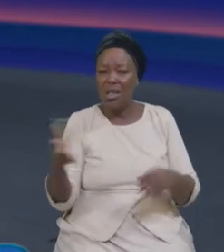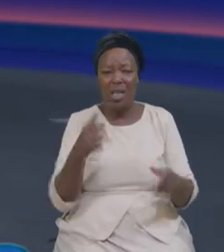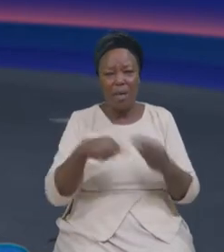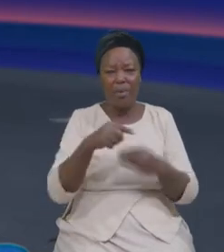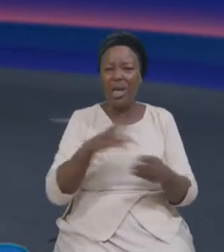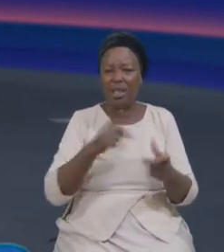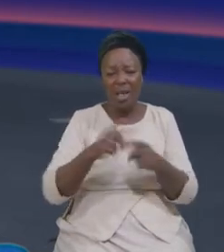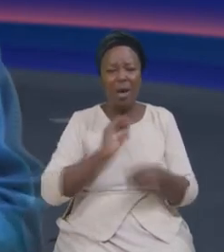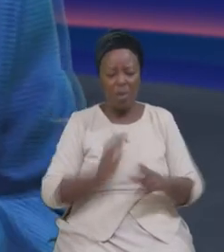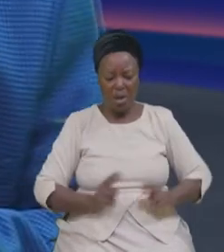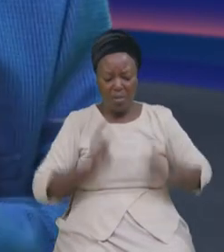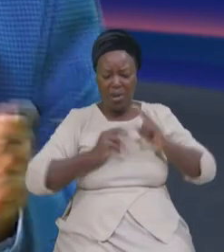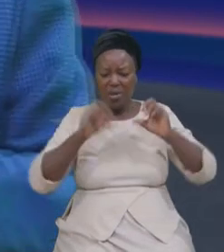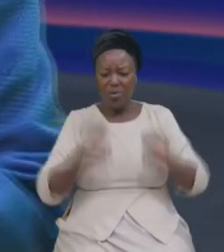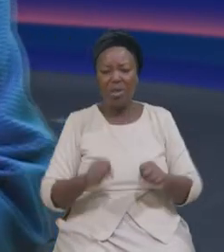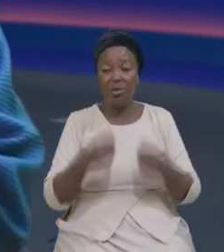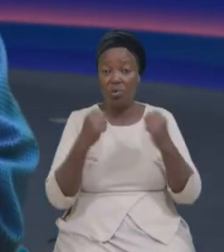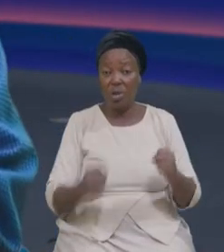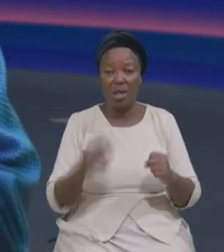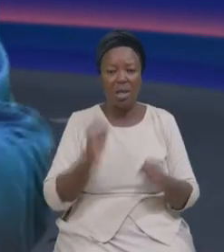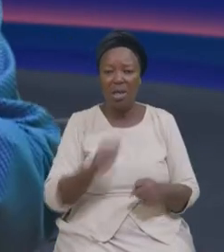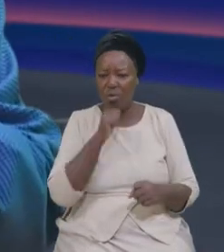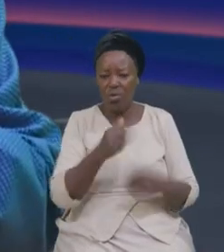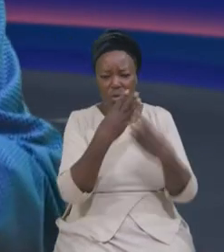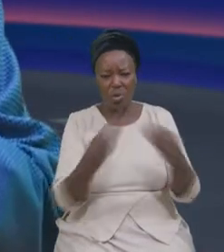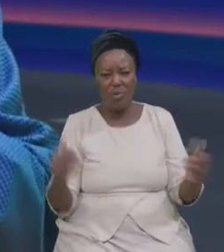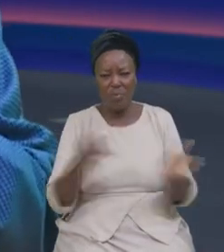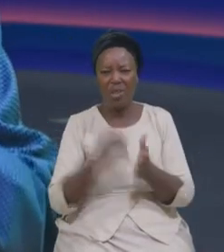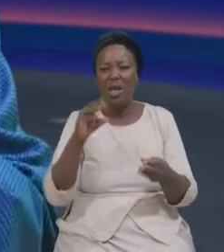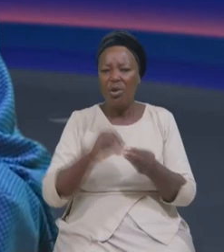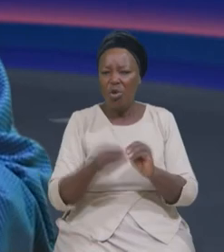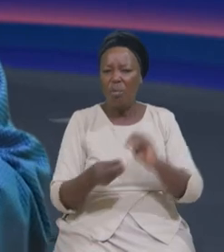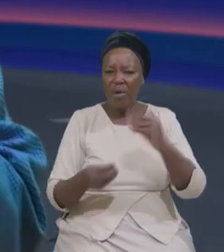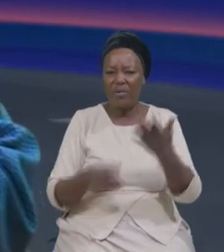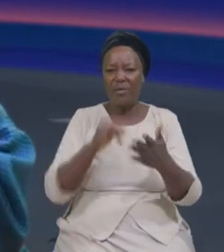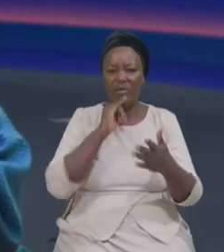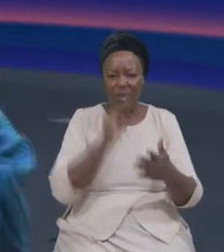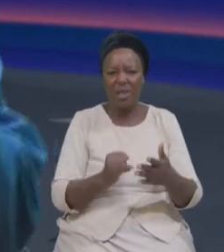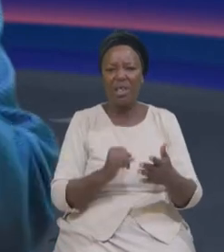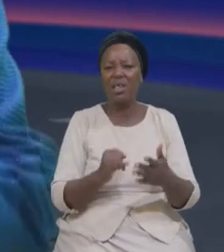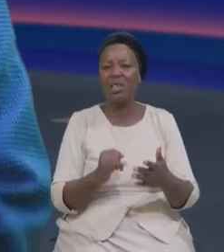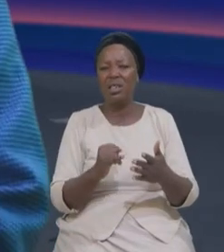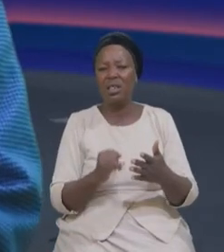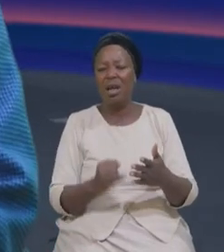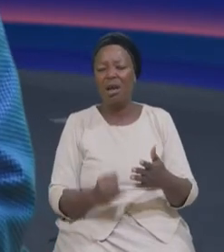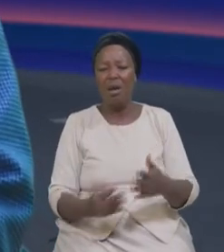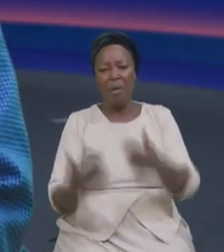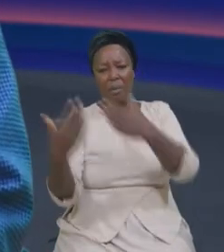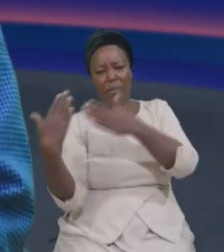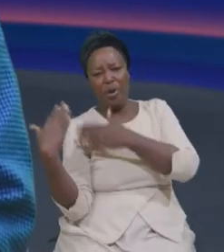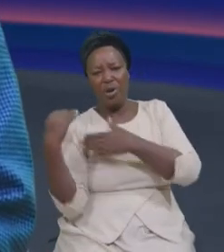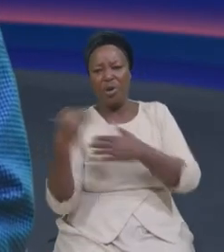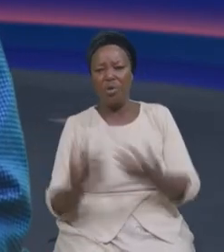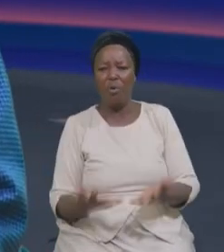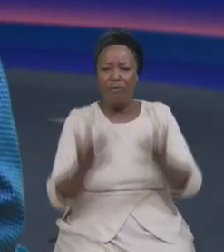turn away from us. Look at number five. Number five is bodies of loads of